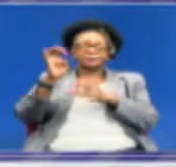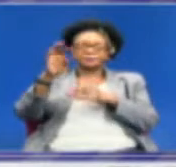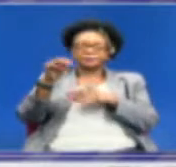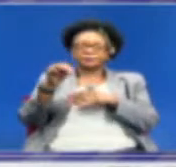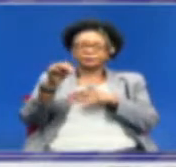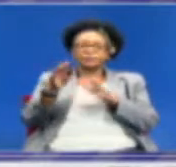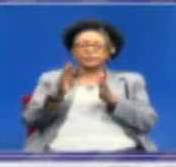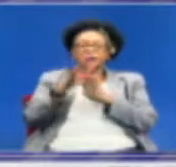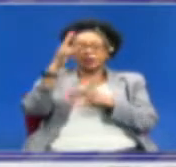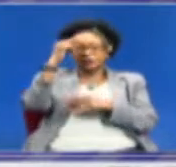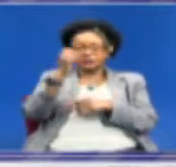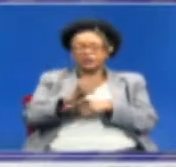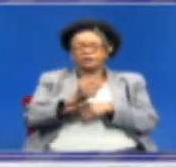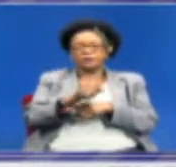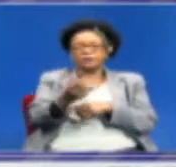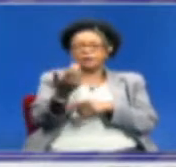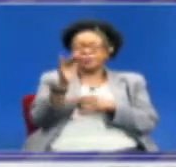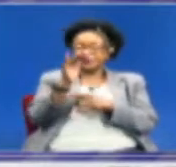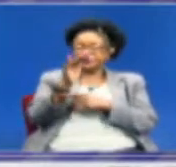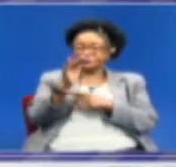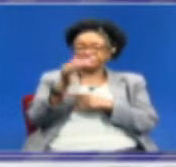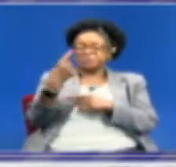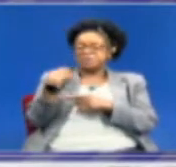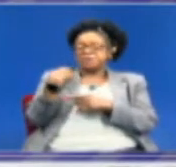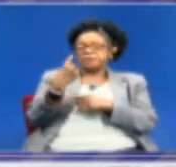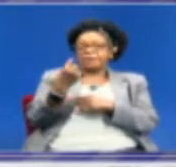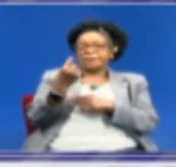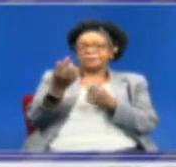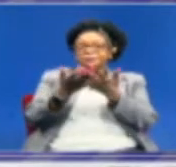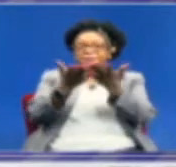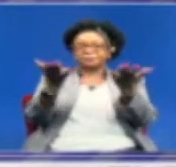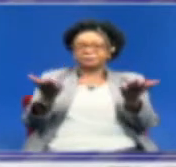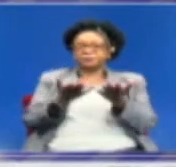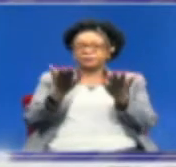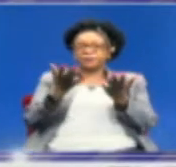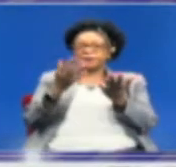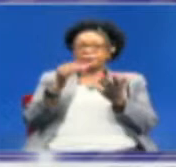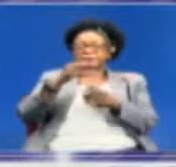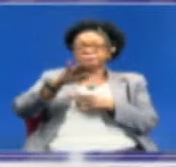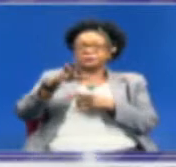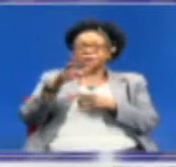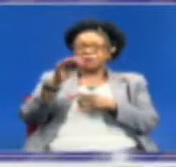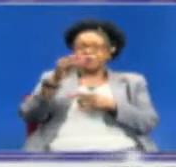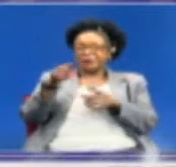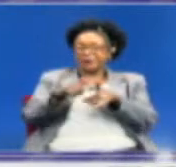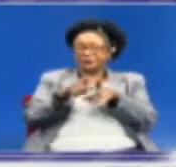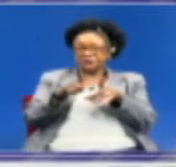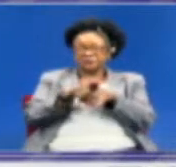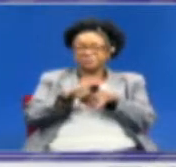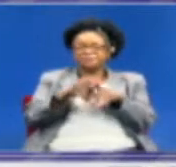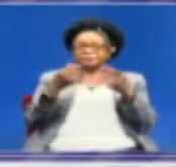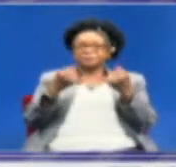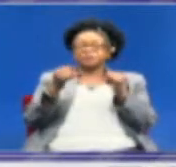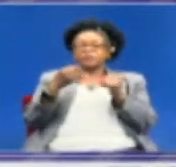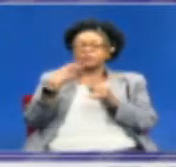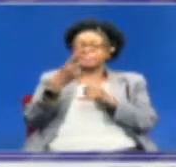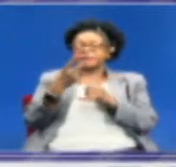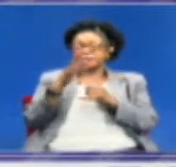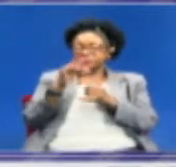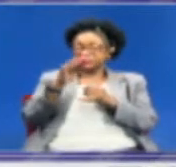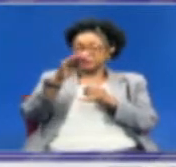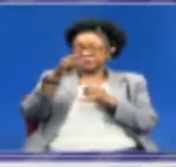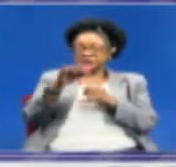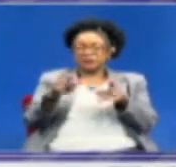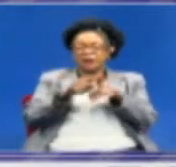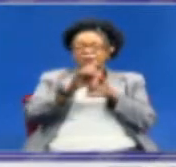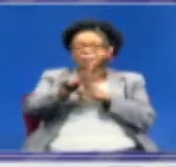and Kajiado are the latest to onboard Safaricom's My County app as they look to seal revenue leakages and